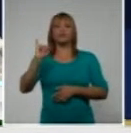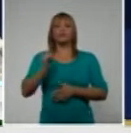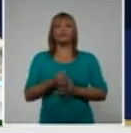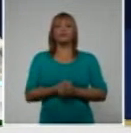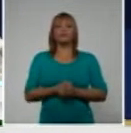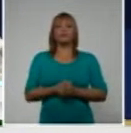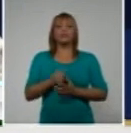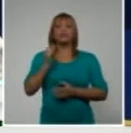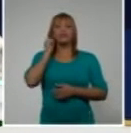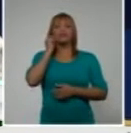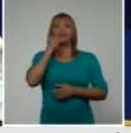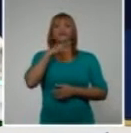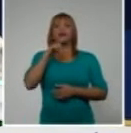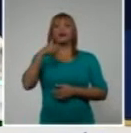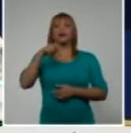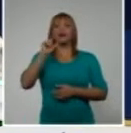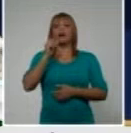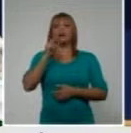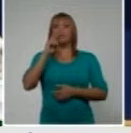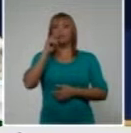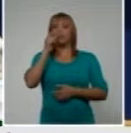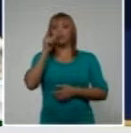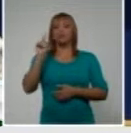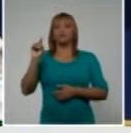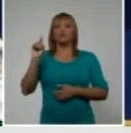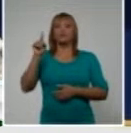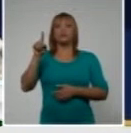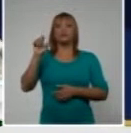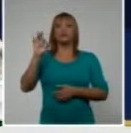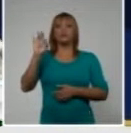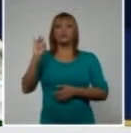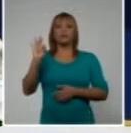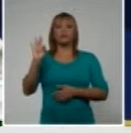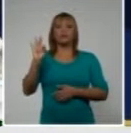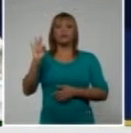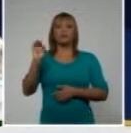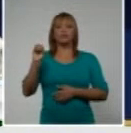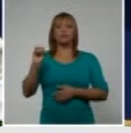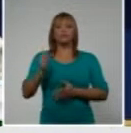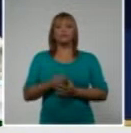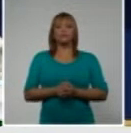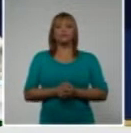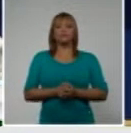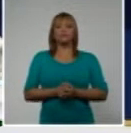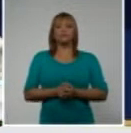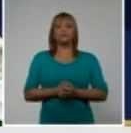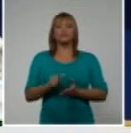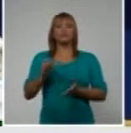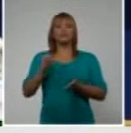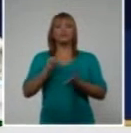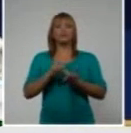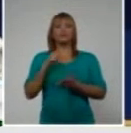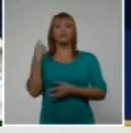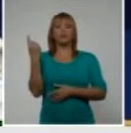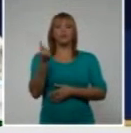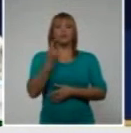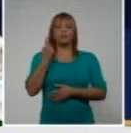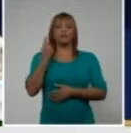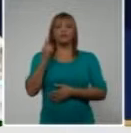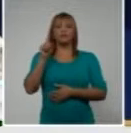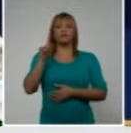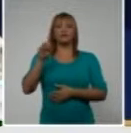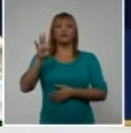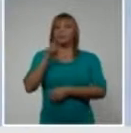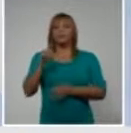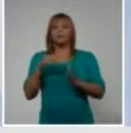Hospital, 89. And the National Civil Defense Center processed 59 samples. As a result of